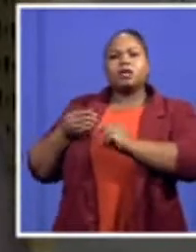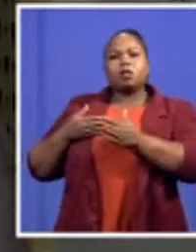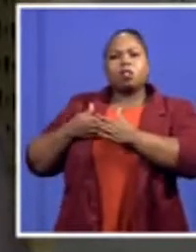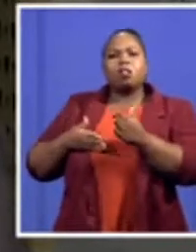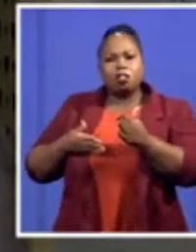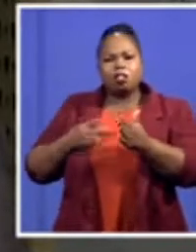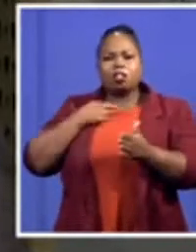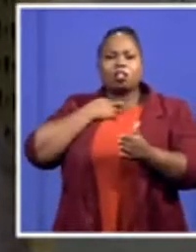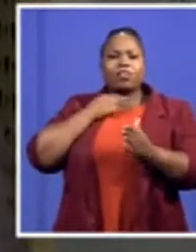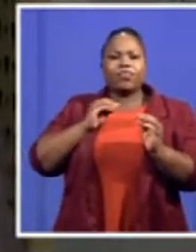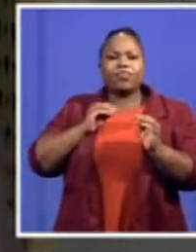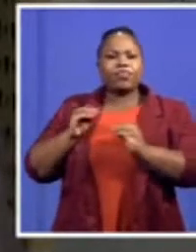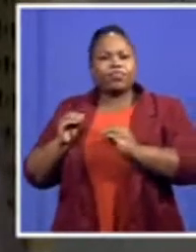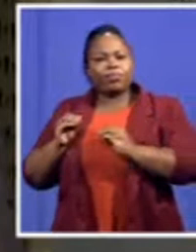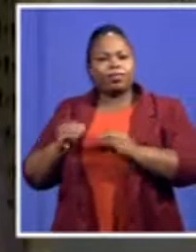increased